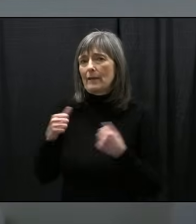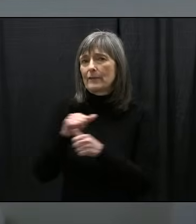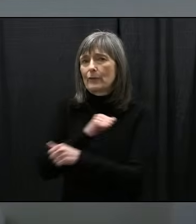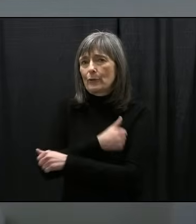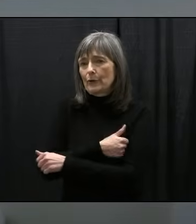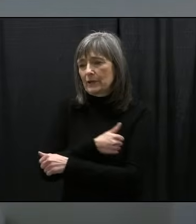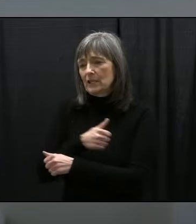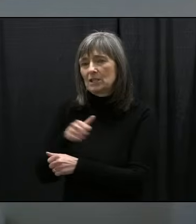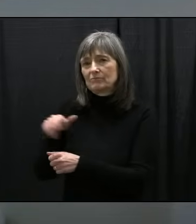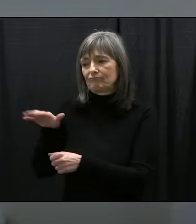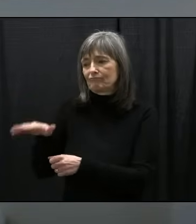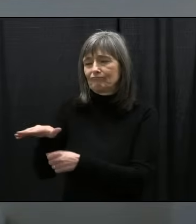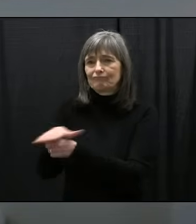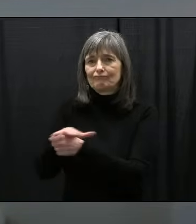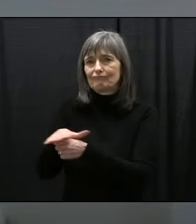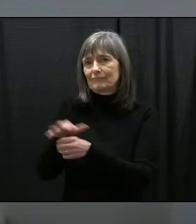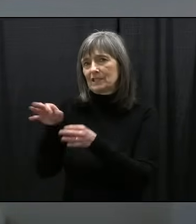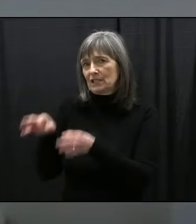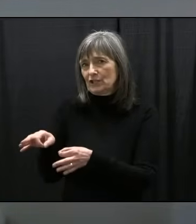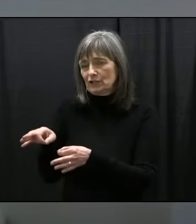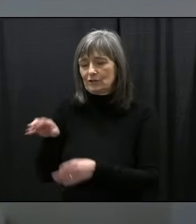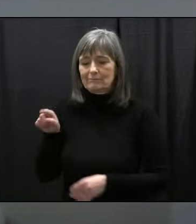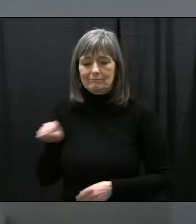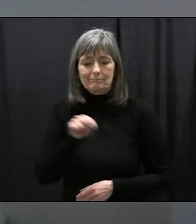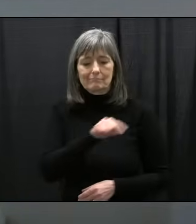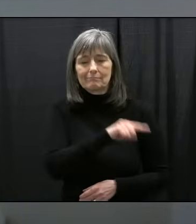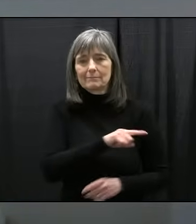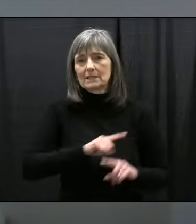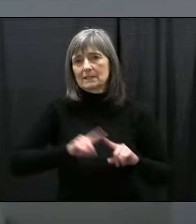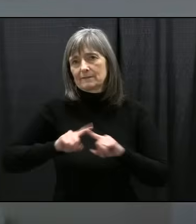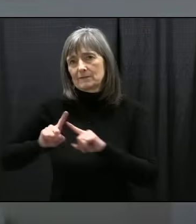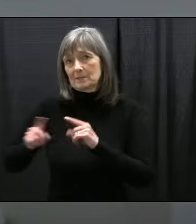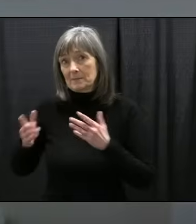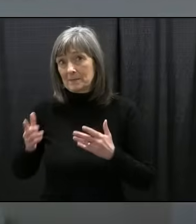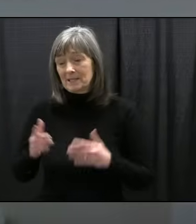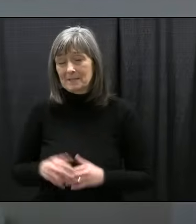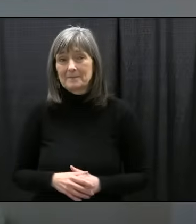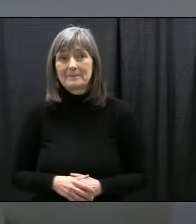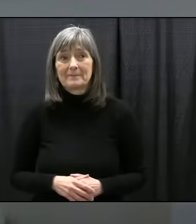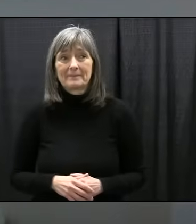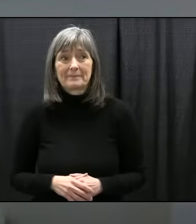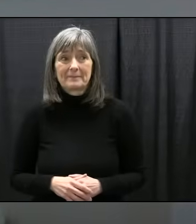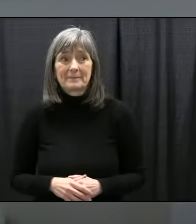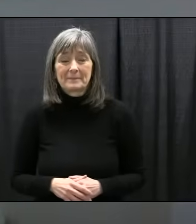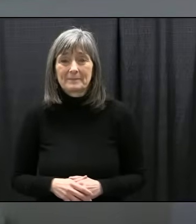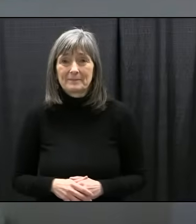vary from region to region. I think a lot of staff